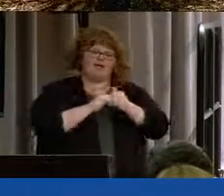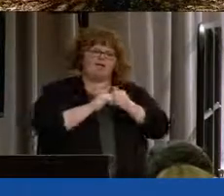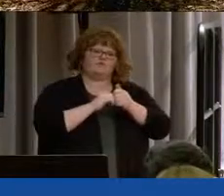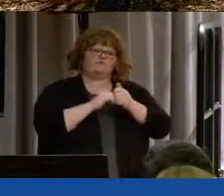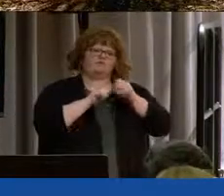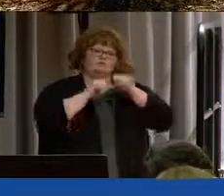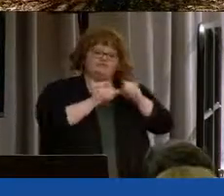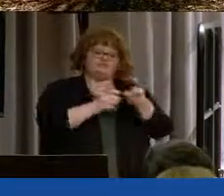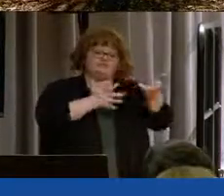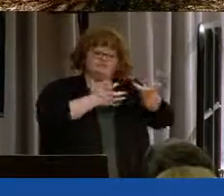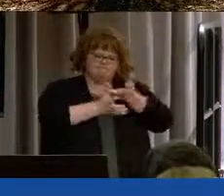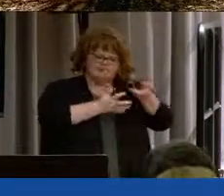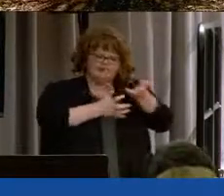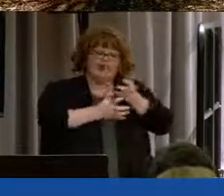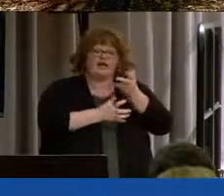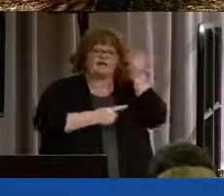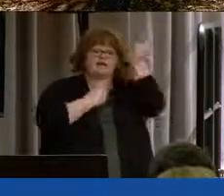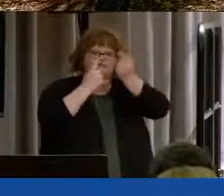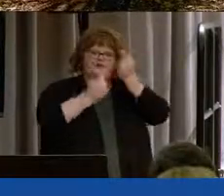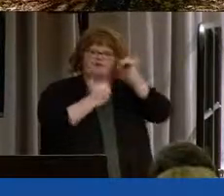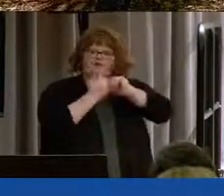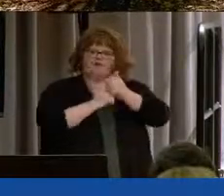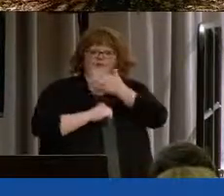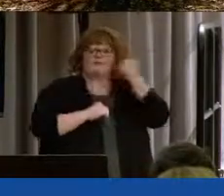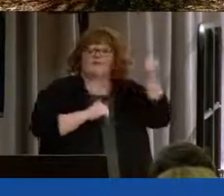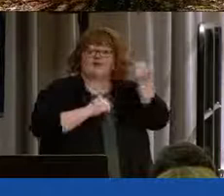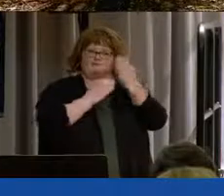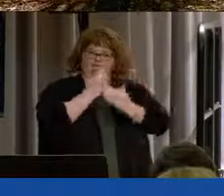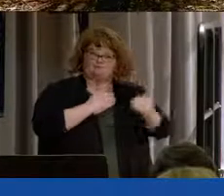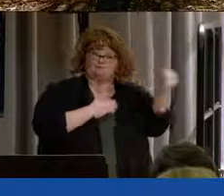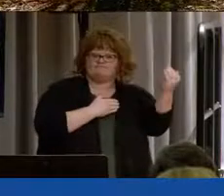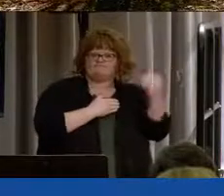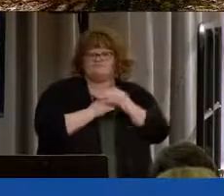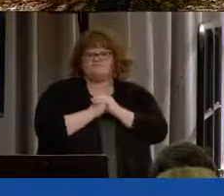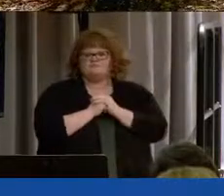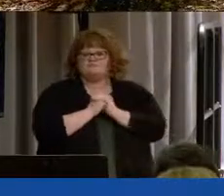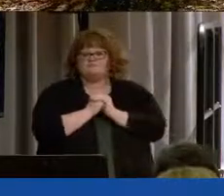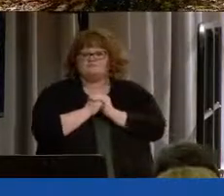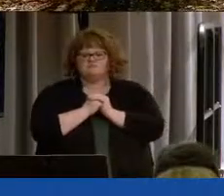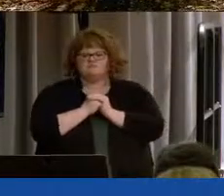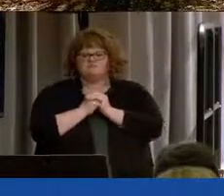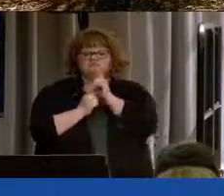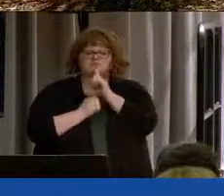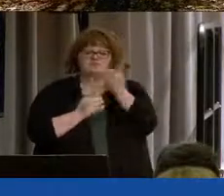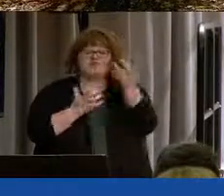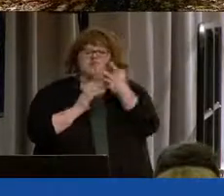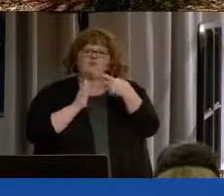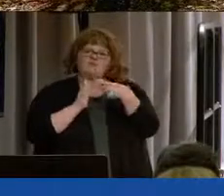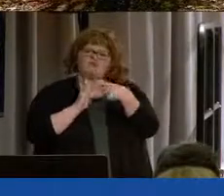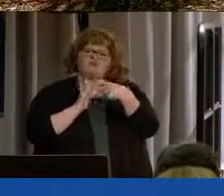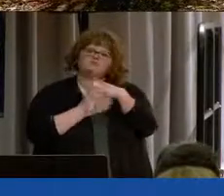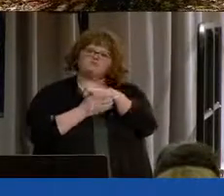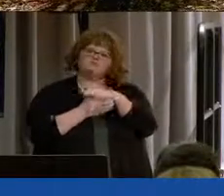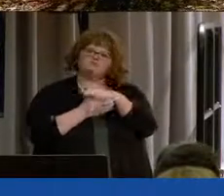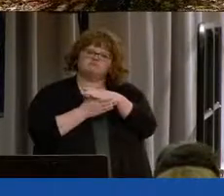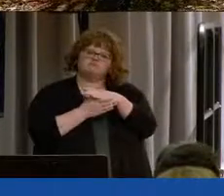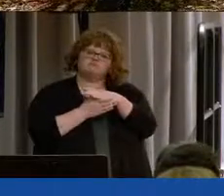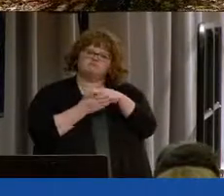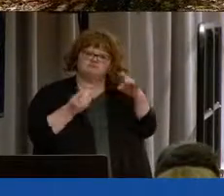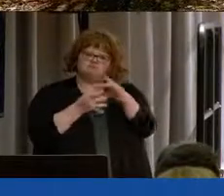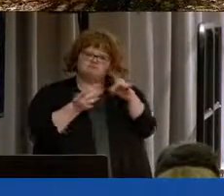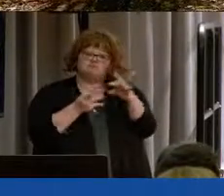to our best future possible. And so I really wanted to share perhaps three